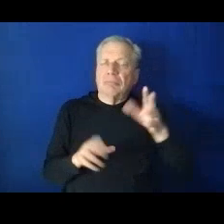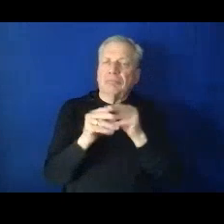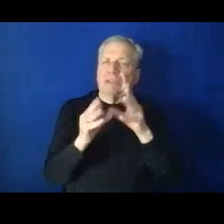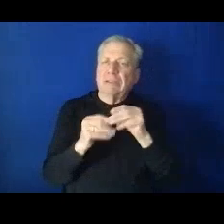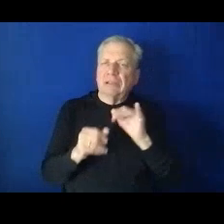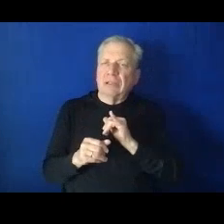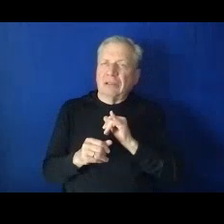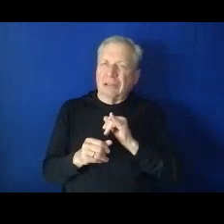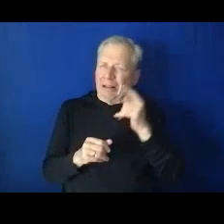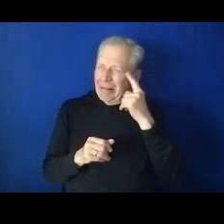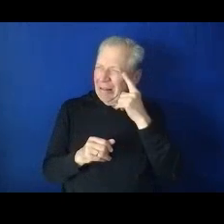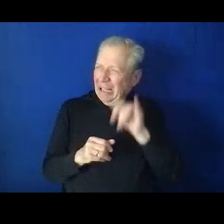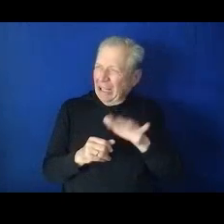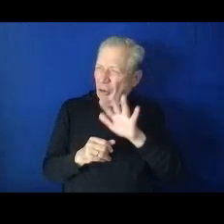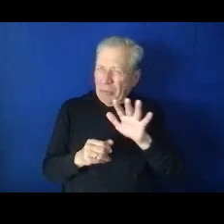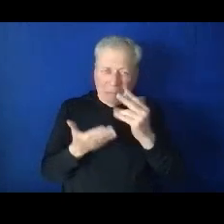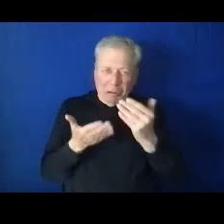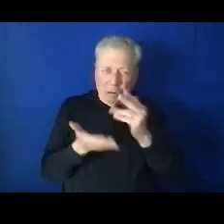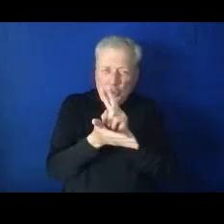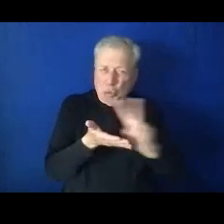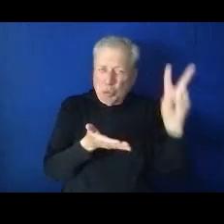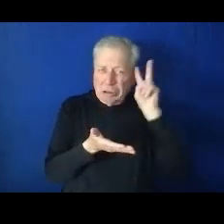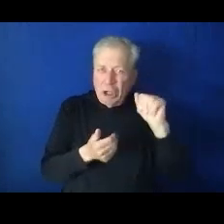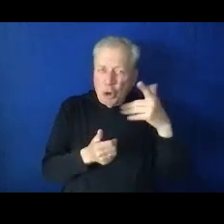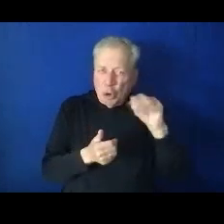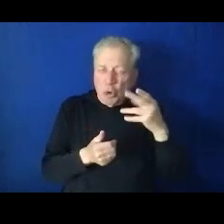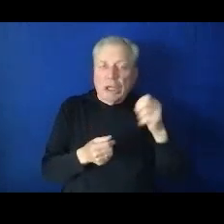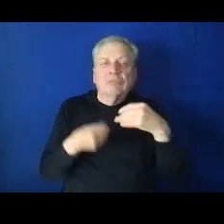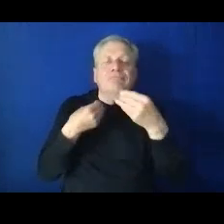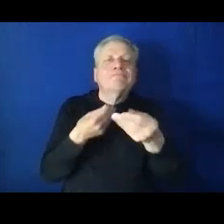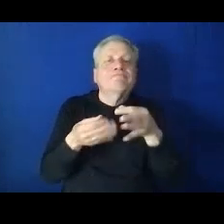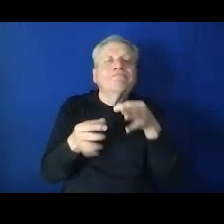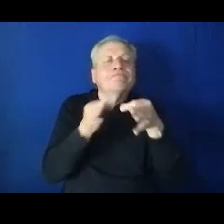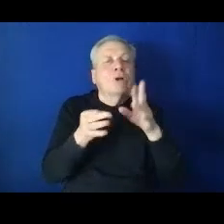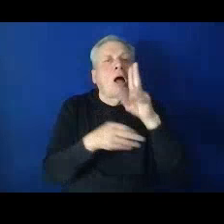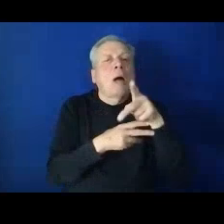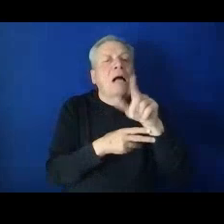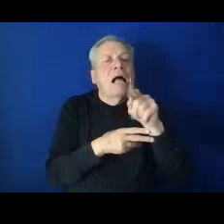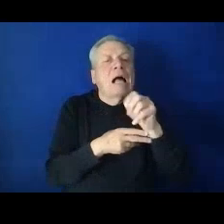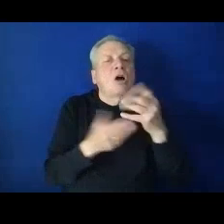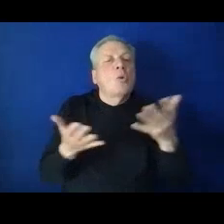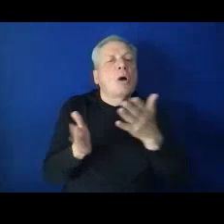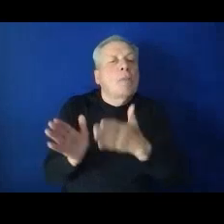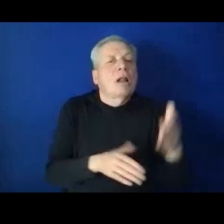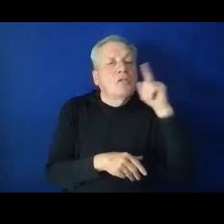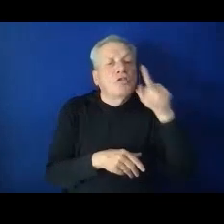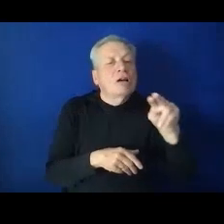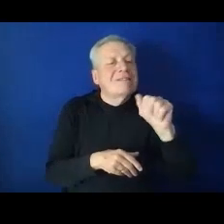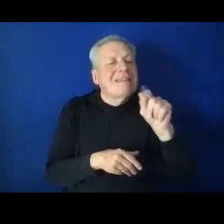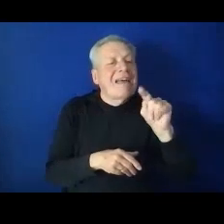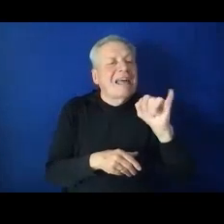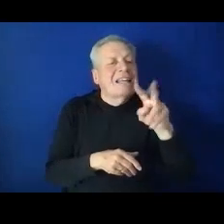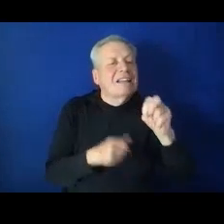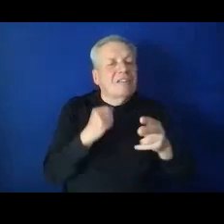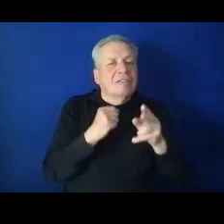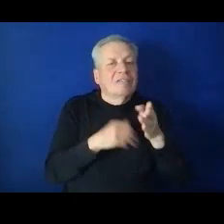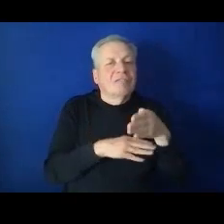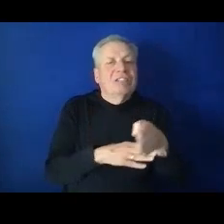to say 2 weeks ago, perhaps, to give you an update on what the plans were for native fish conservation in the park this